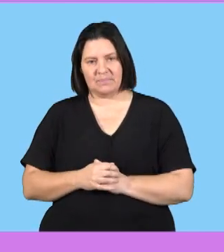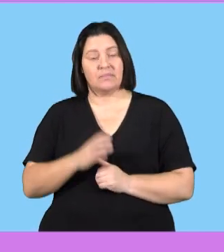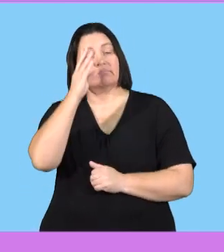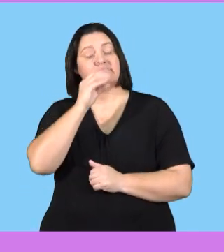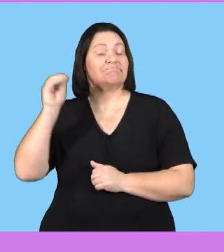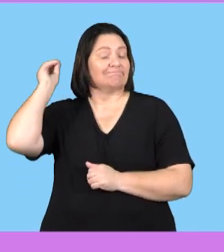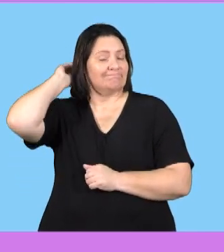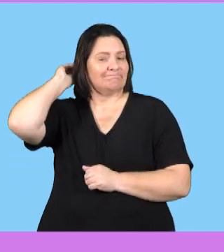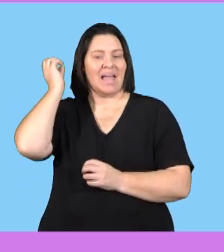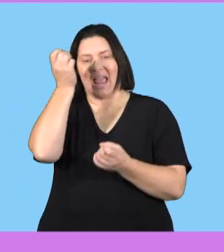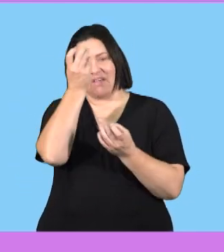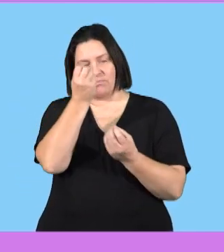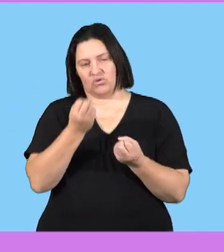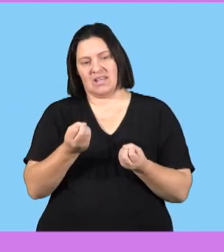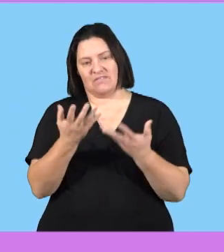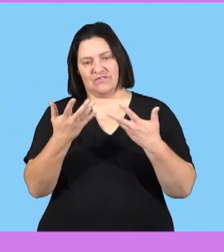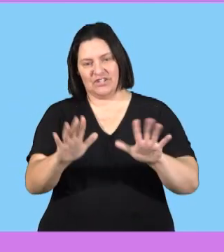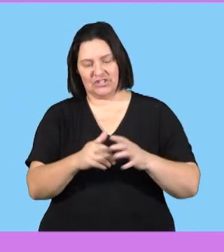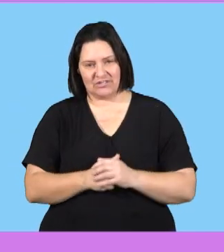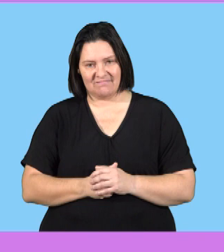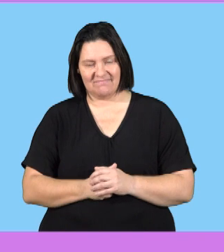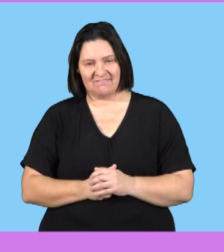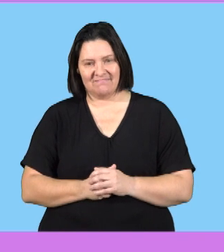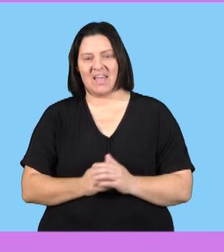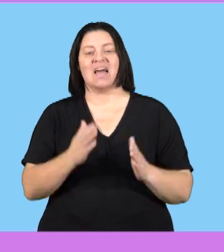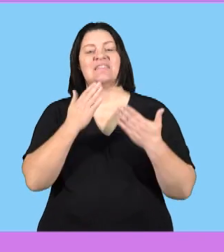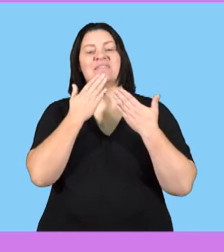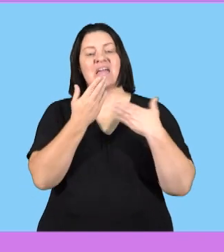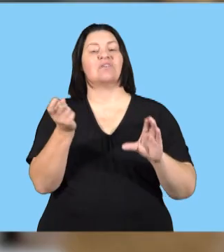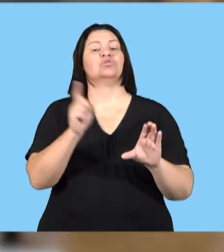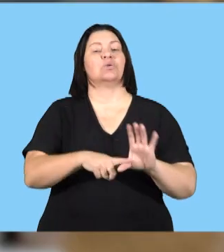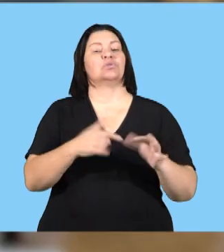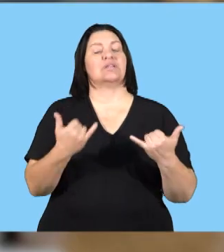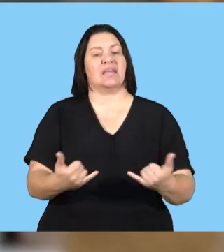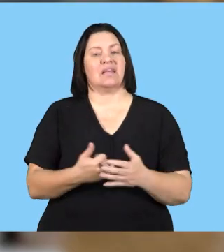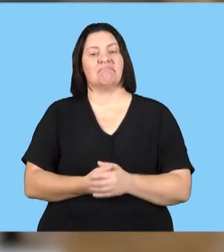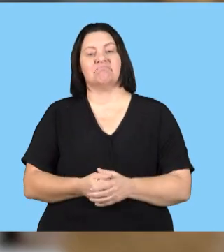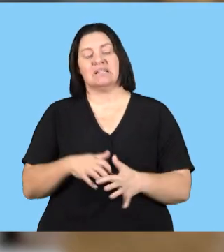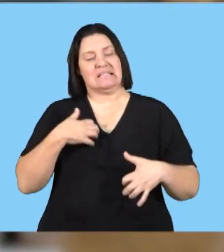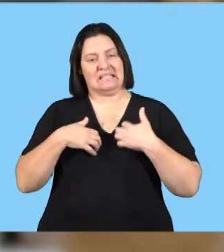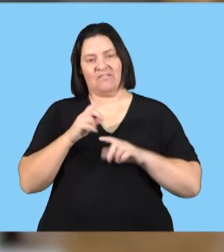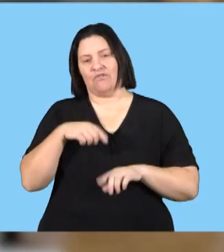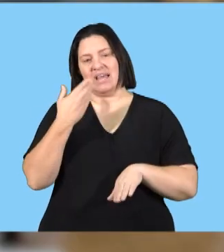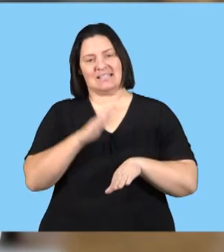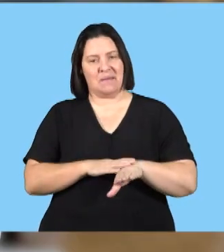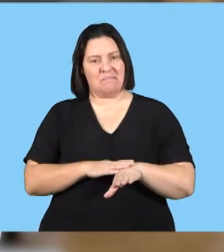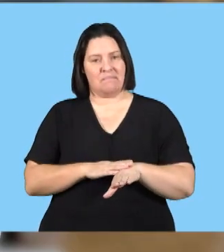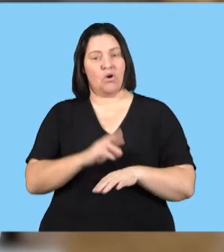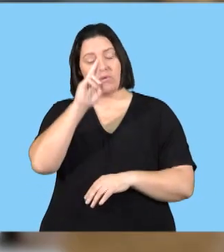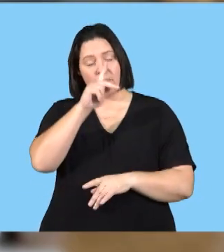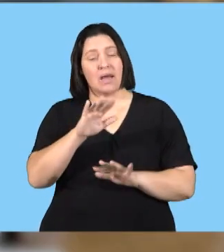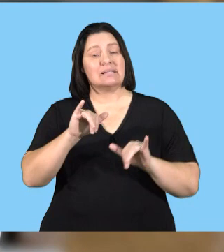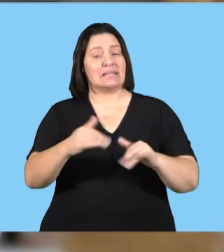with, keeping in mind all the information that was given to you. Guys, thank you for joining me today. Looking forward to next